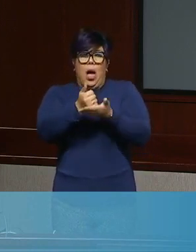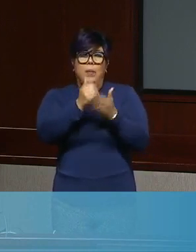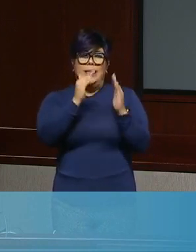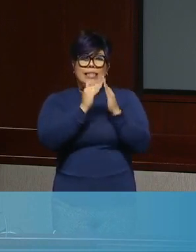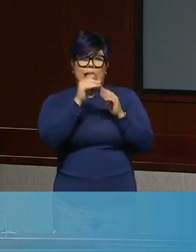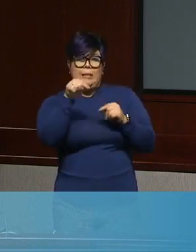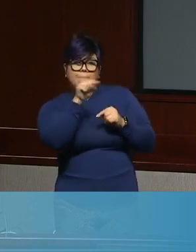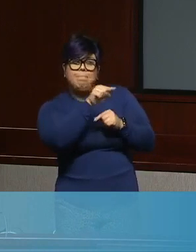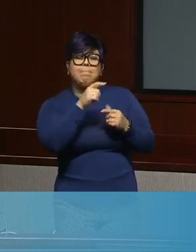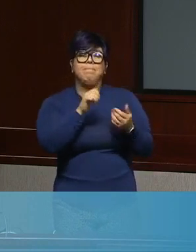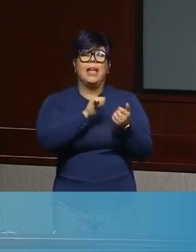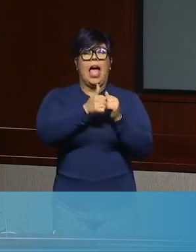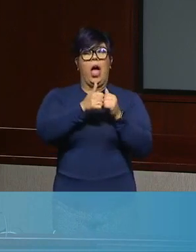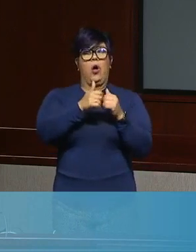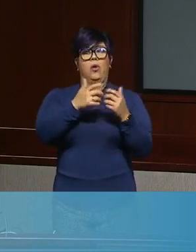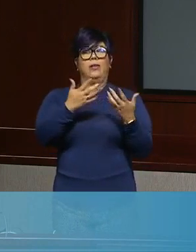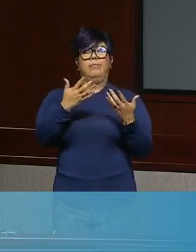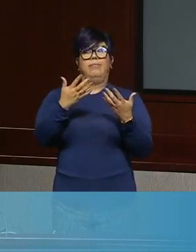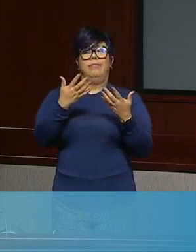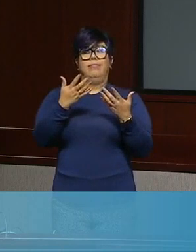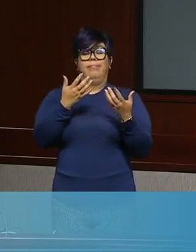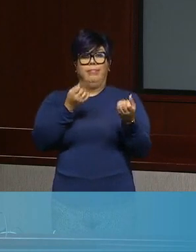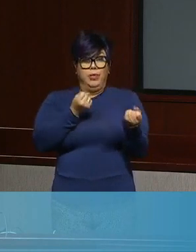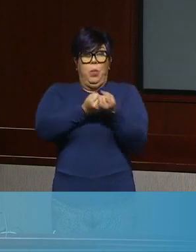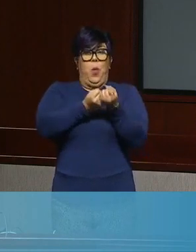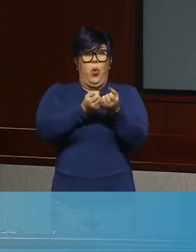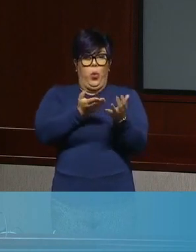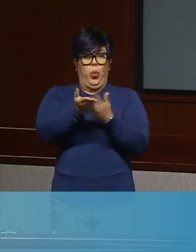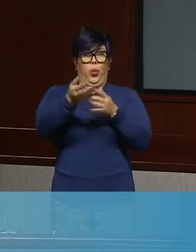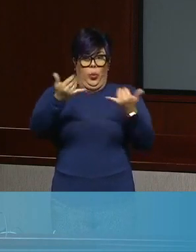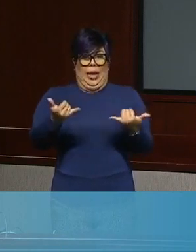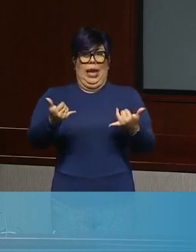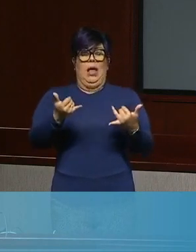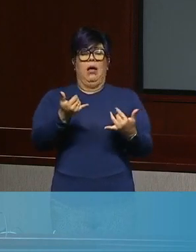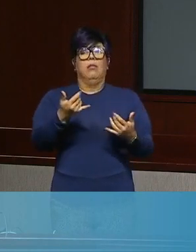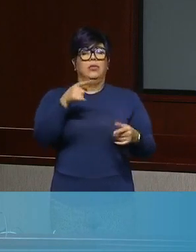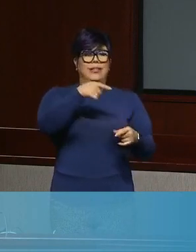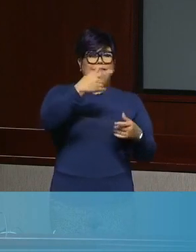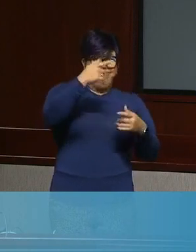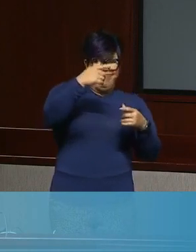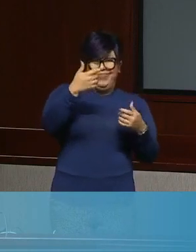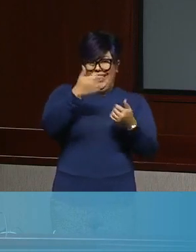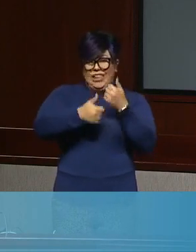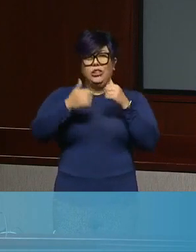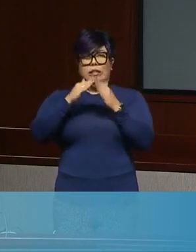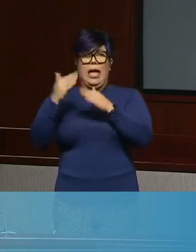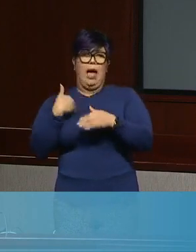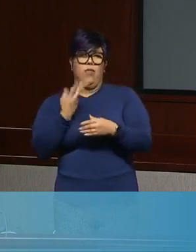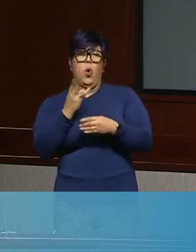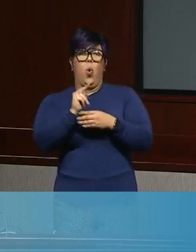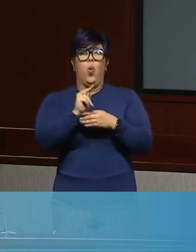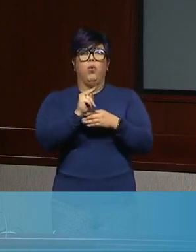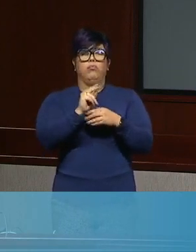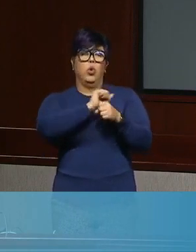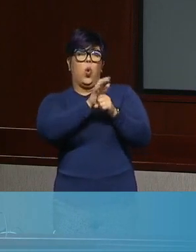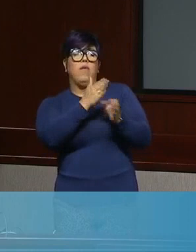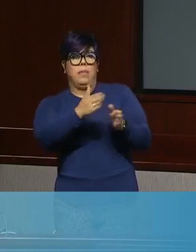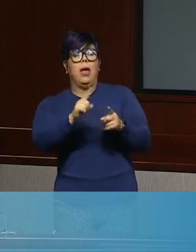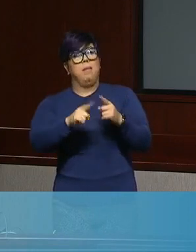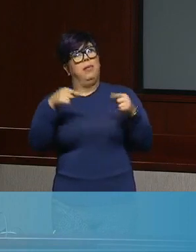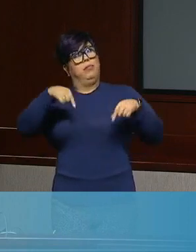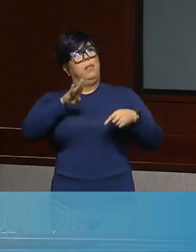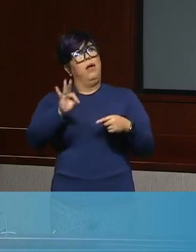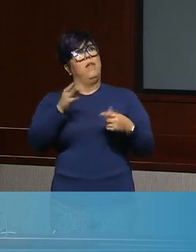efficiently implement portions of their adopted COVID-19 response funding plan. Today, I'm pleased to announce that the